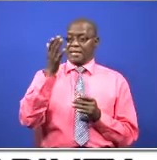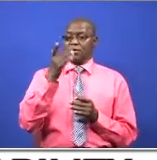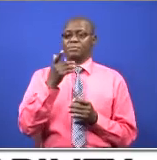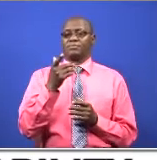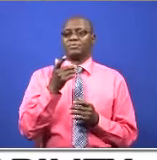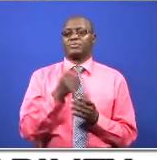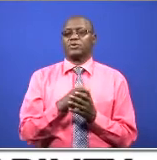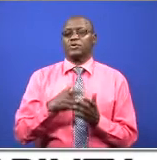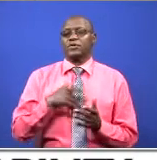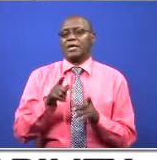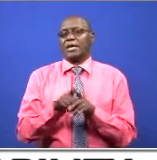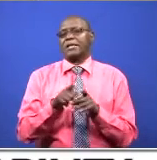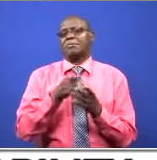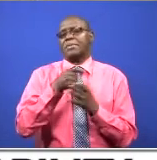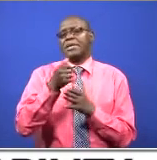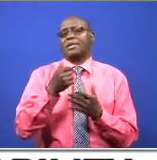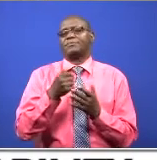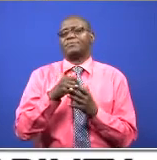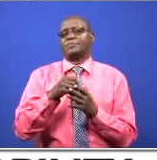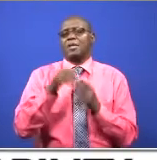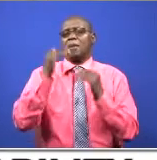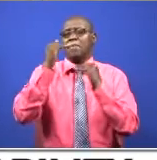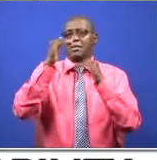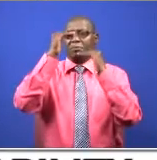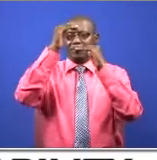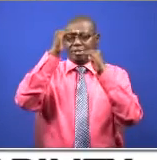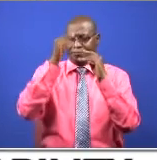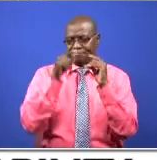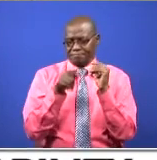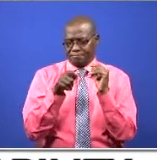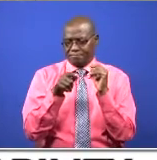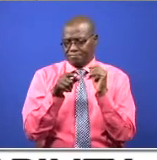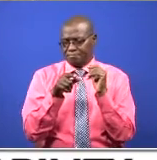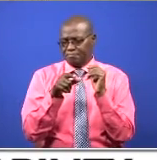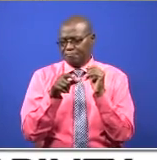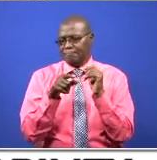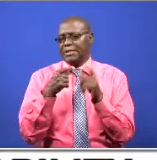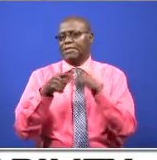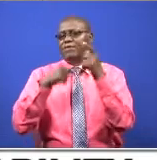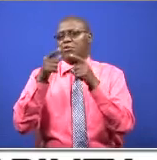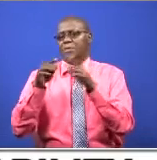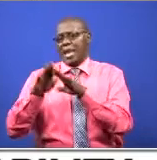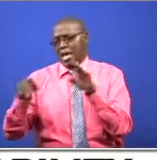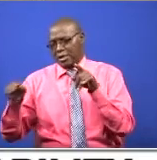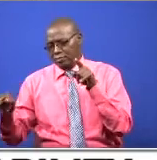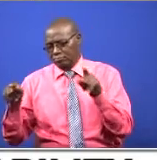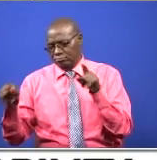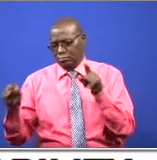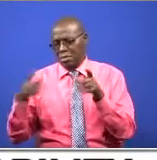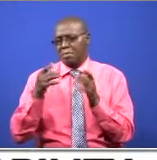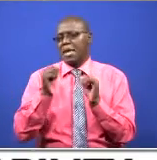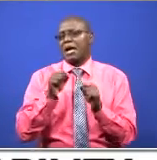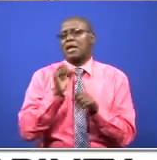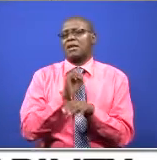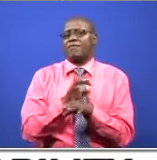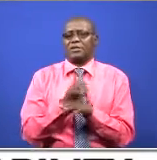buying an apartment, buying an already built house is better than buying land and developing it, building a house. So maybe you can advise